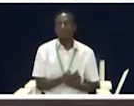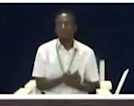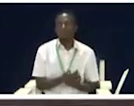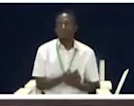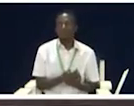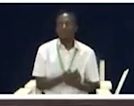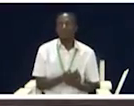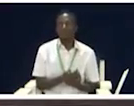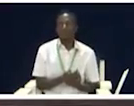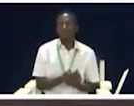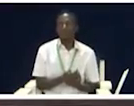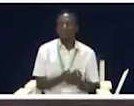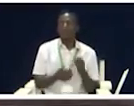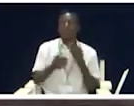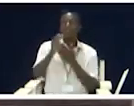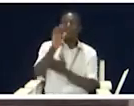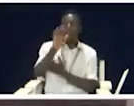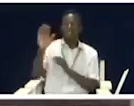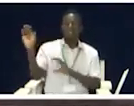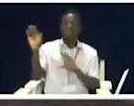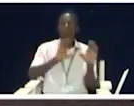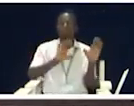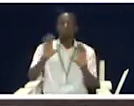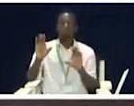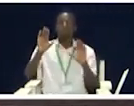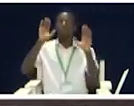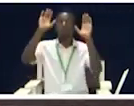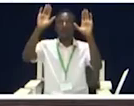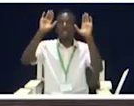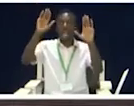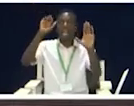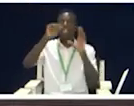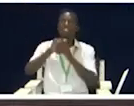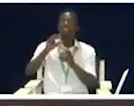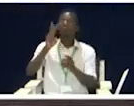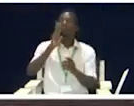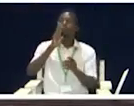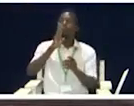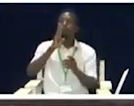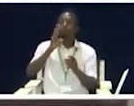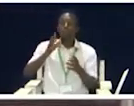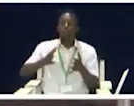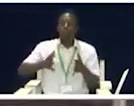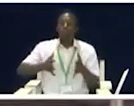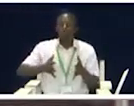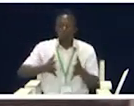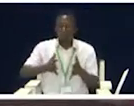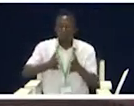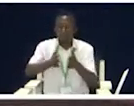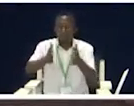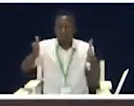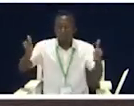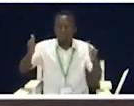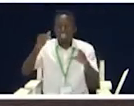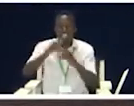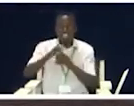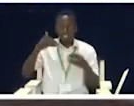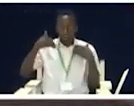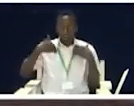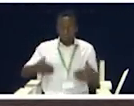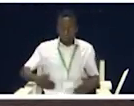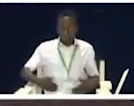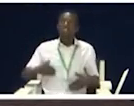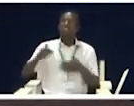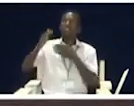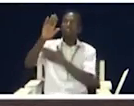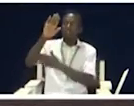God did wonders in the sea. He parted the Red Sea, like my brothers have said. In our bodies, God can do wonders. In our wombs,